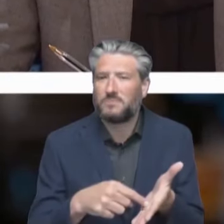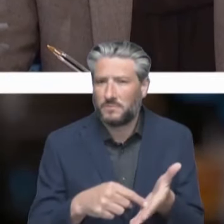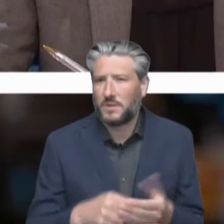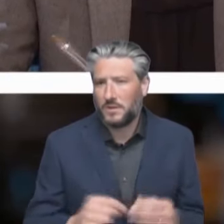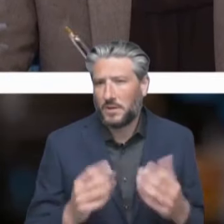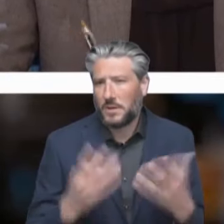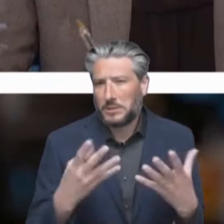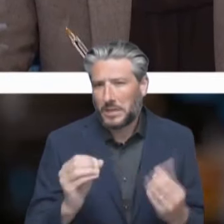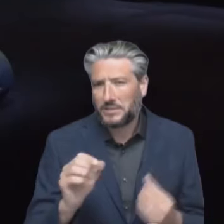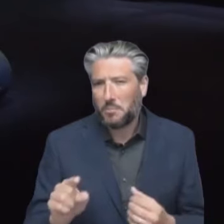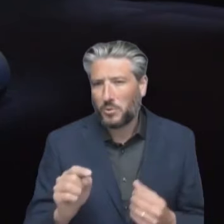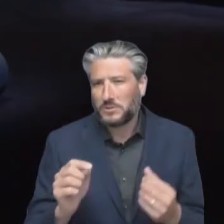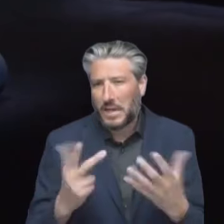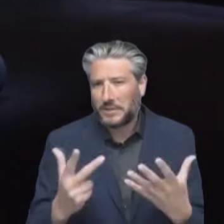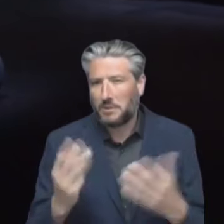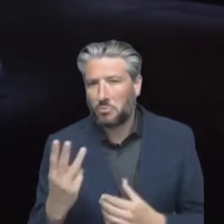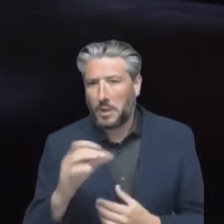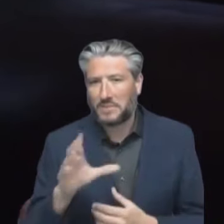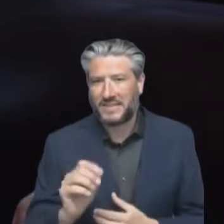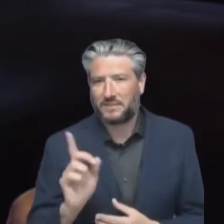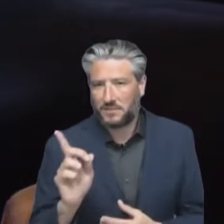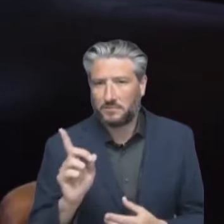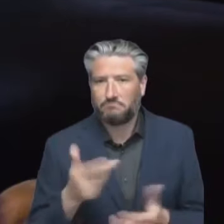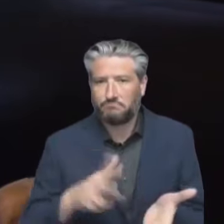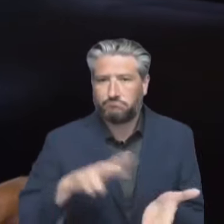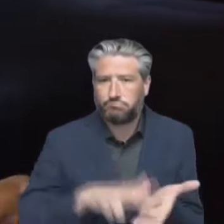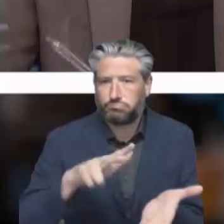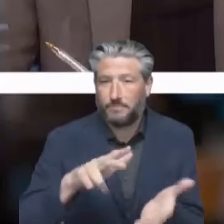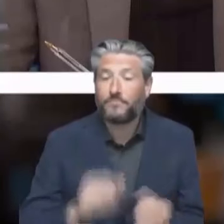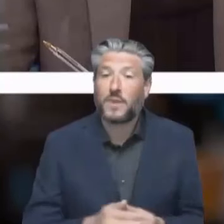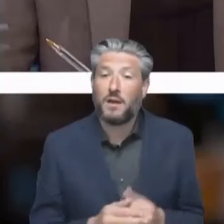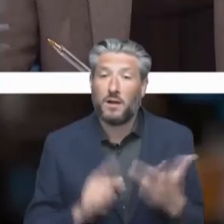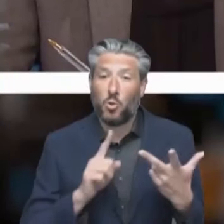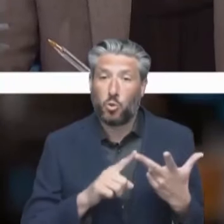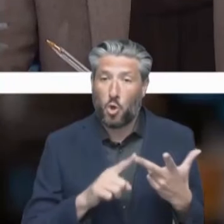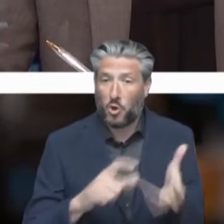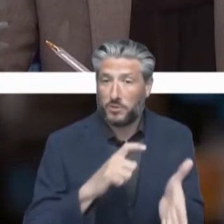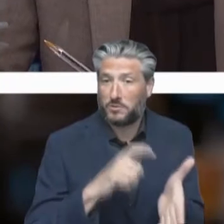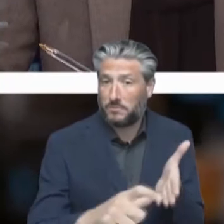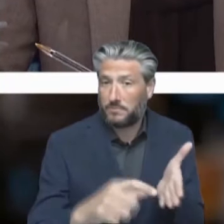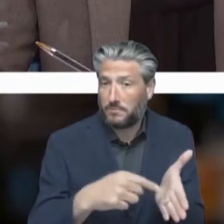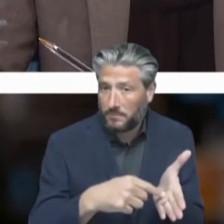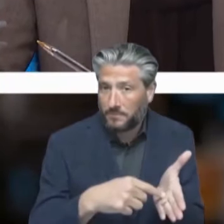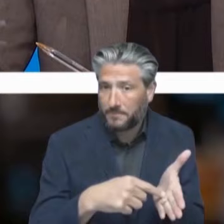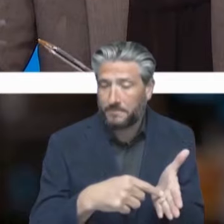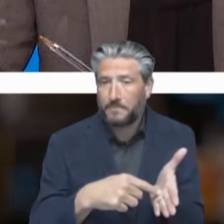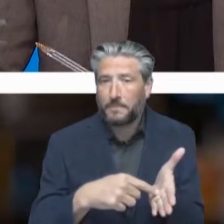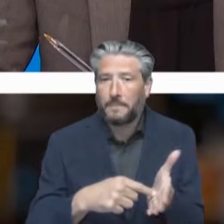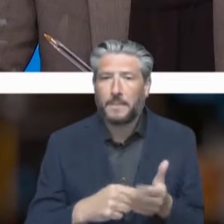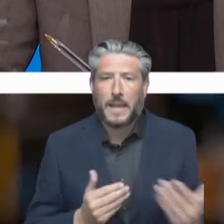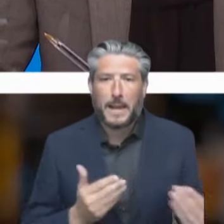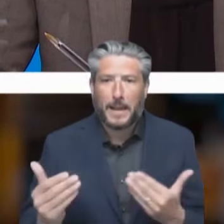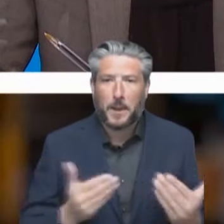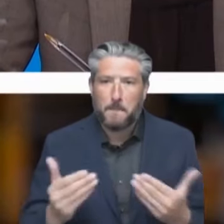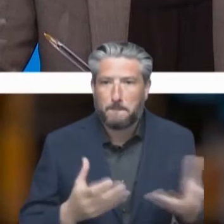90.83% of favorable votes. It is therefore adopted. The third resolution relates to the allocation of the income for the year